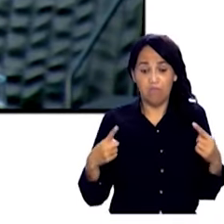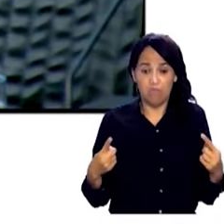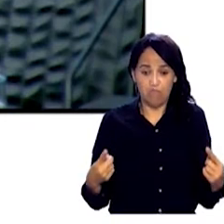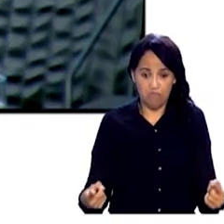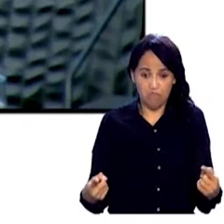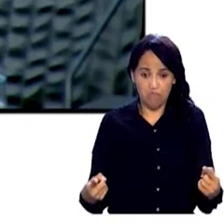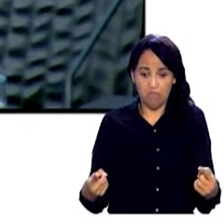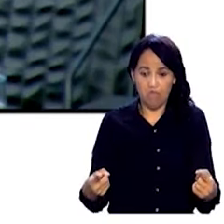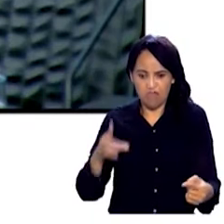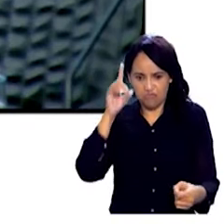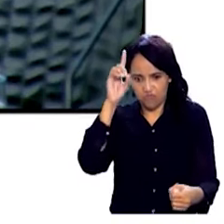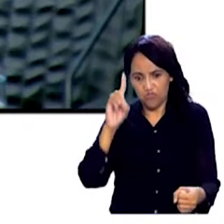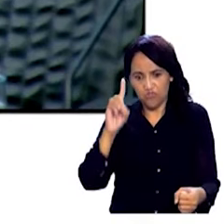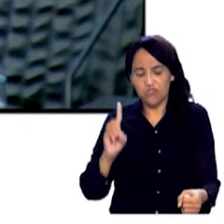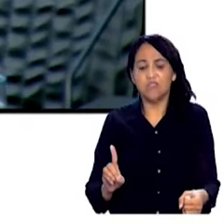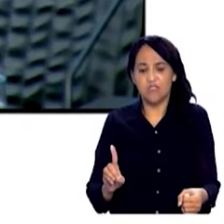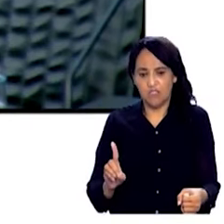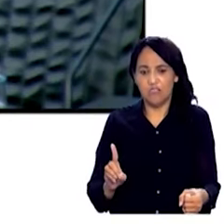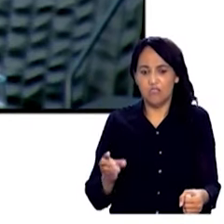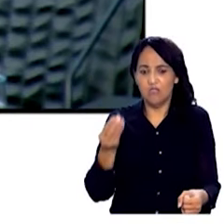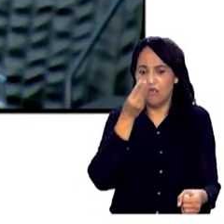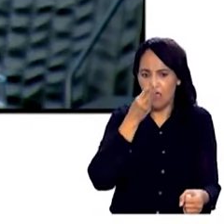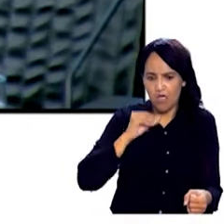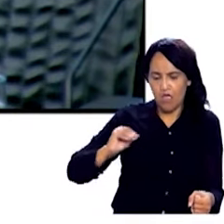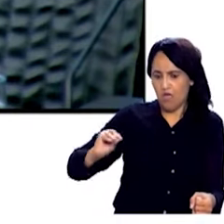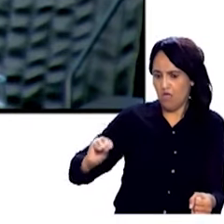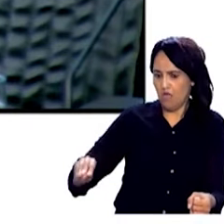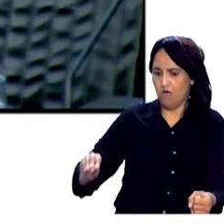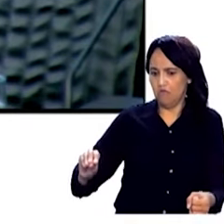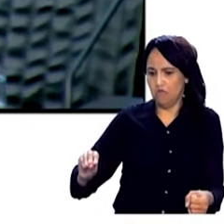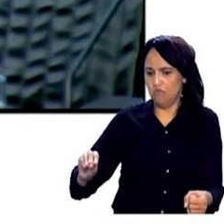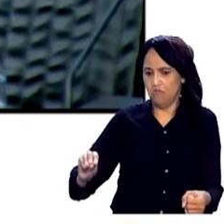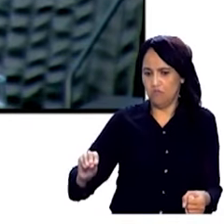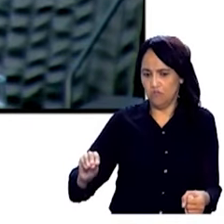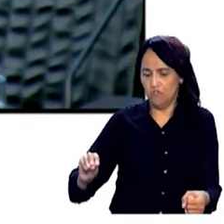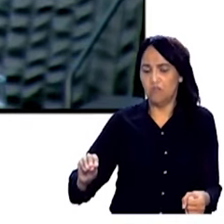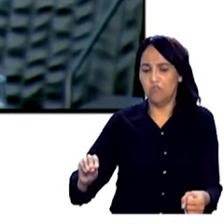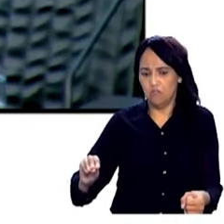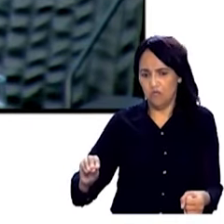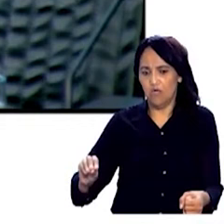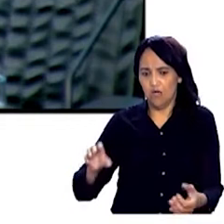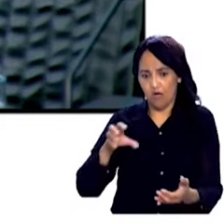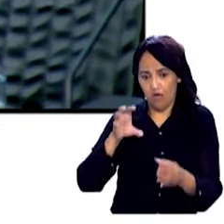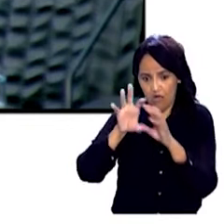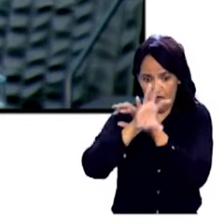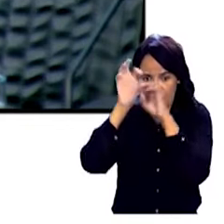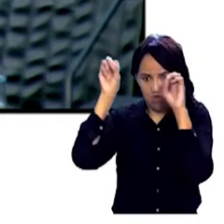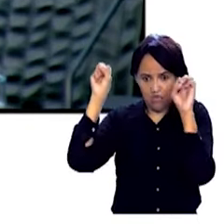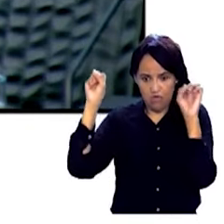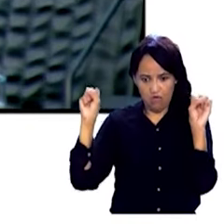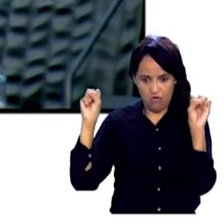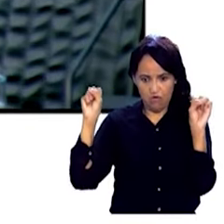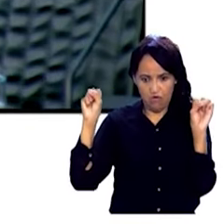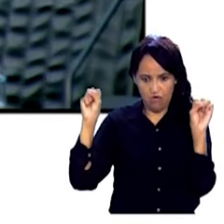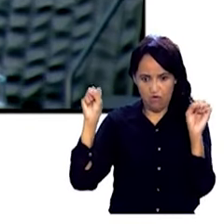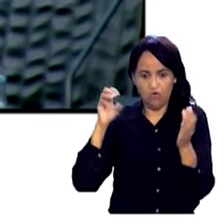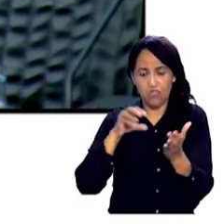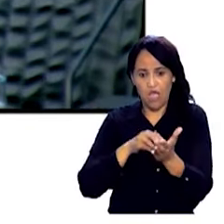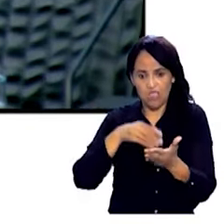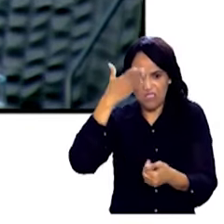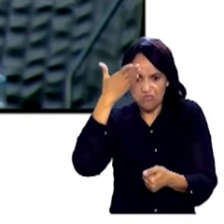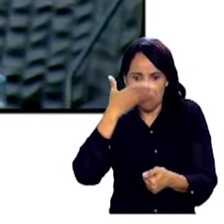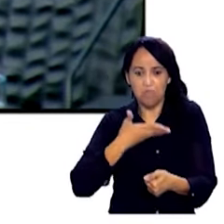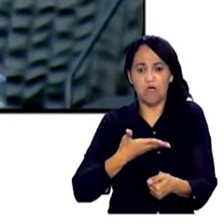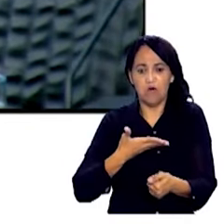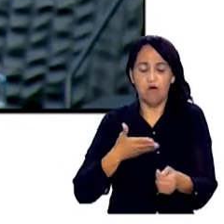versus Wade when dobs came to the cour The petitioned Three questions first whether